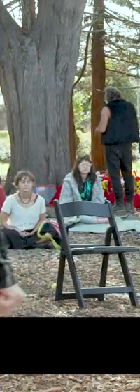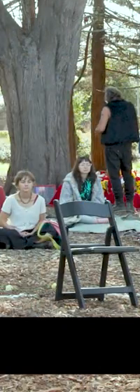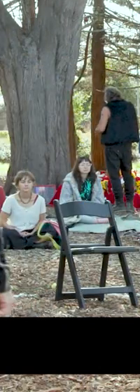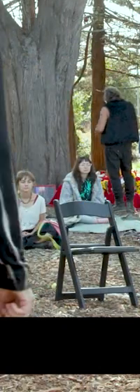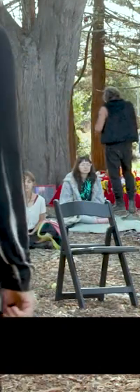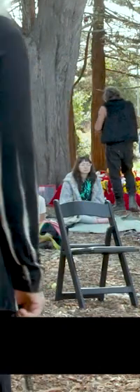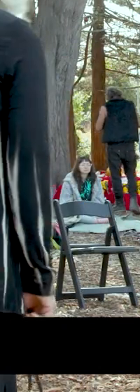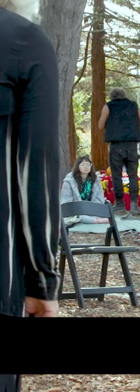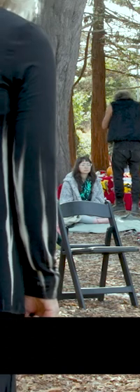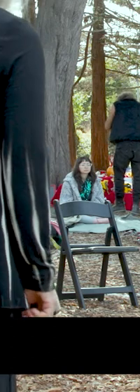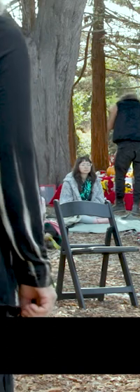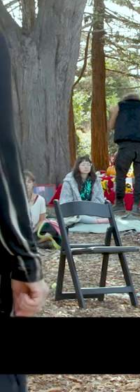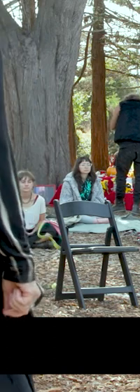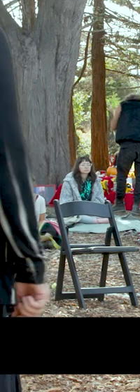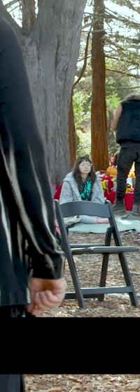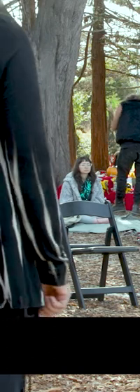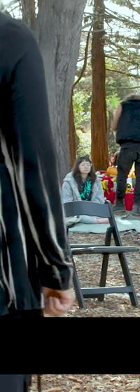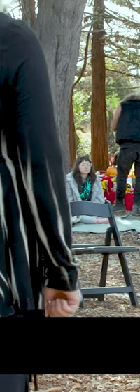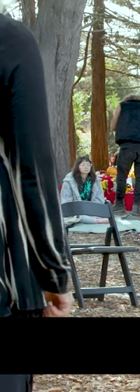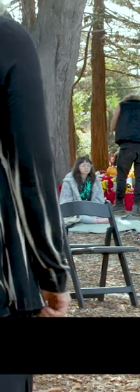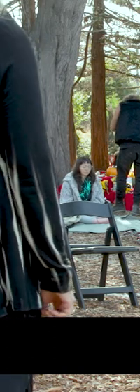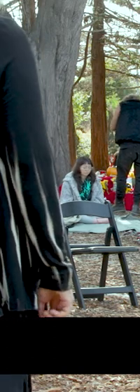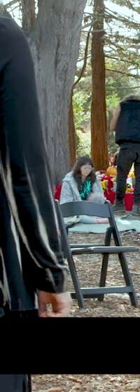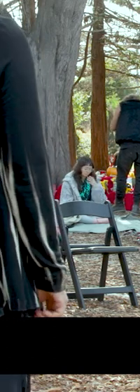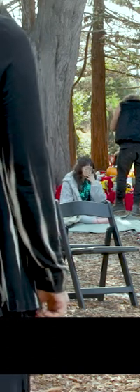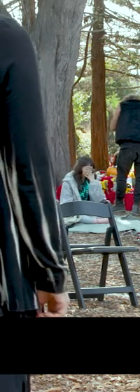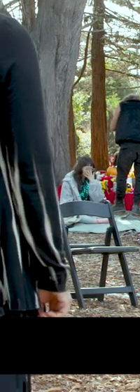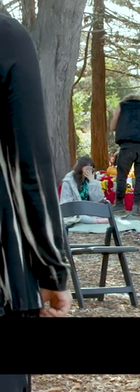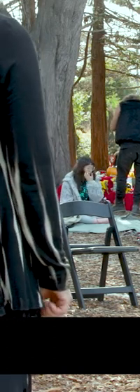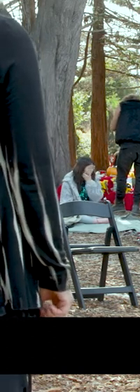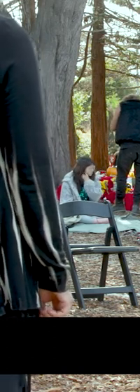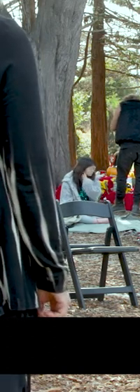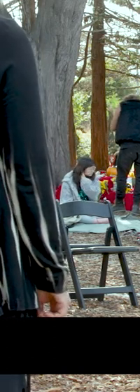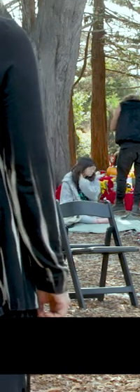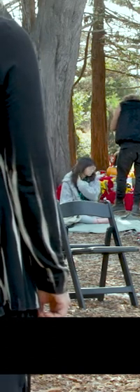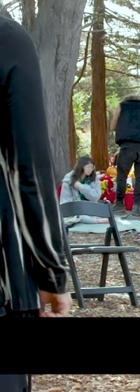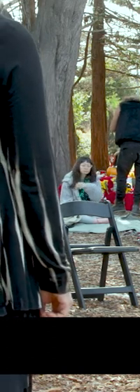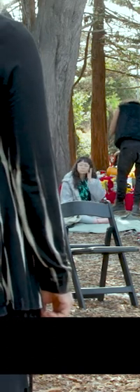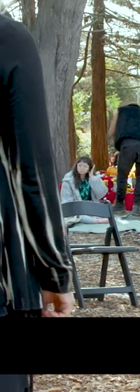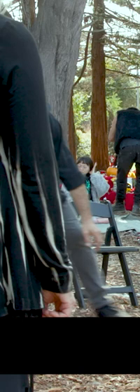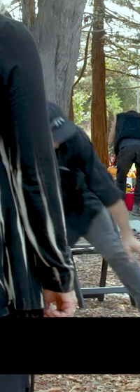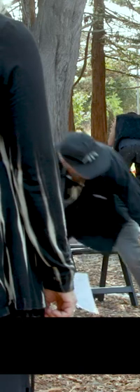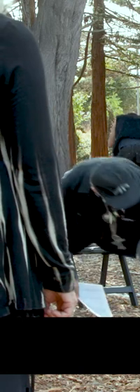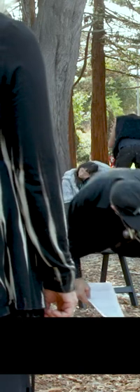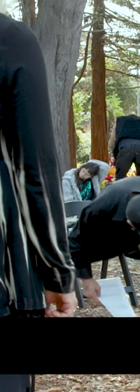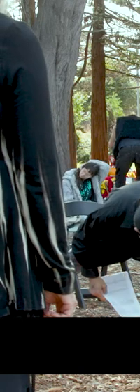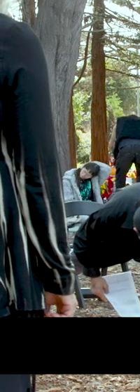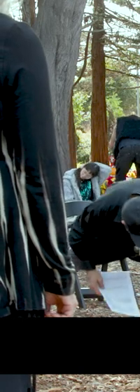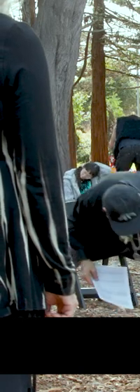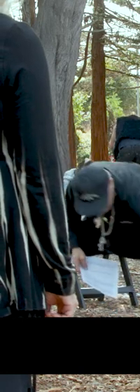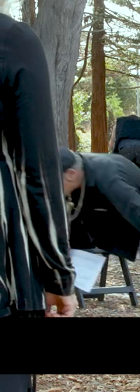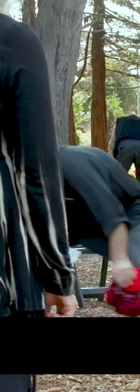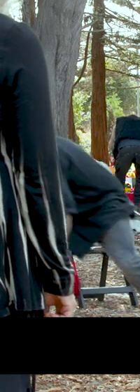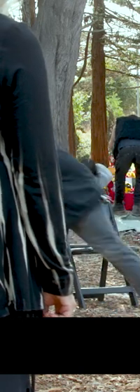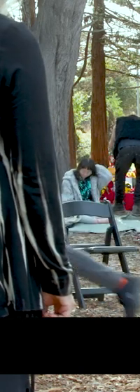What is remembered lives. Jeff Sloan, Jim Forrest, Jim